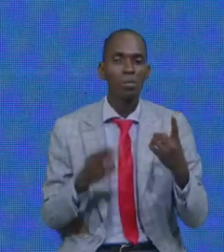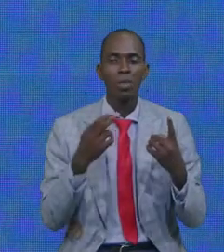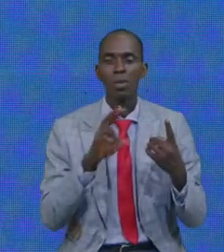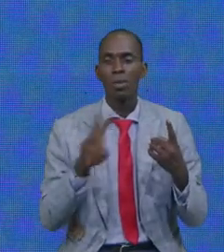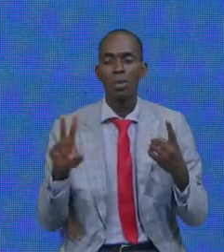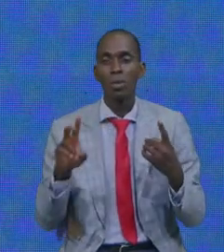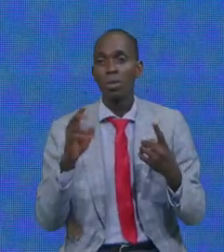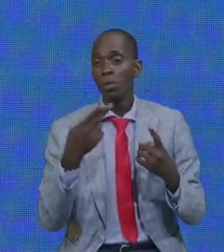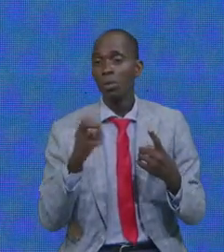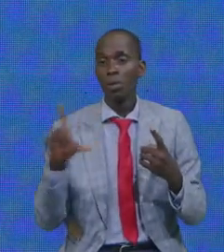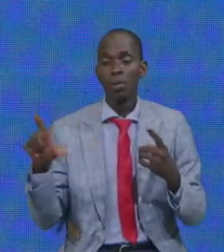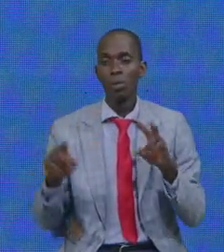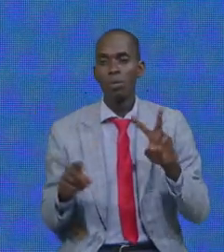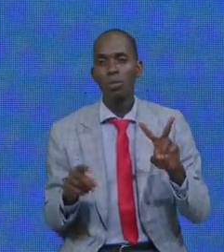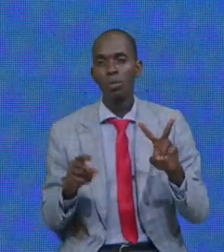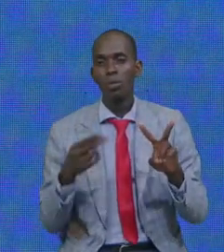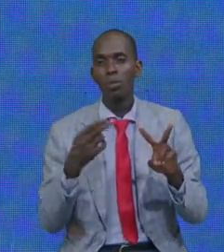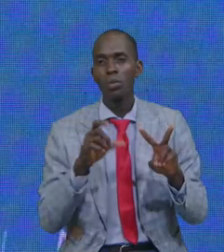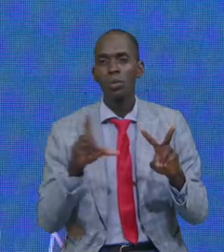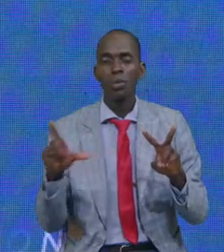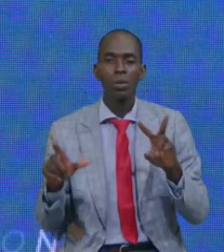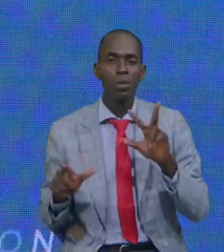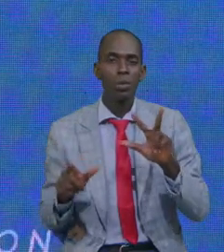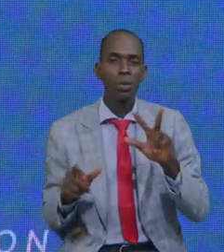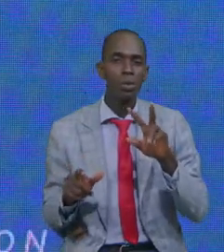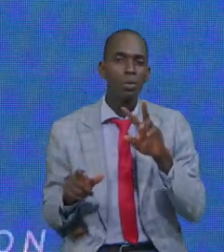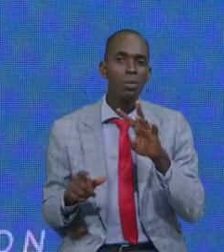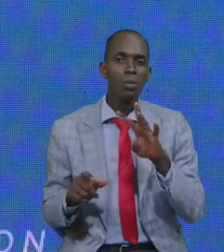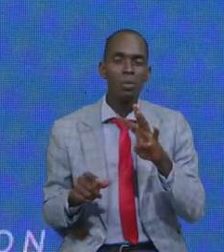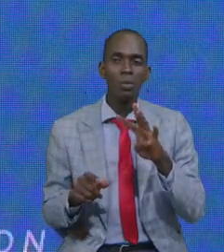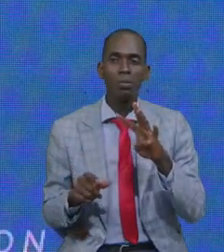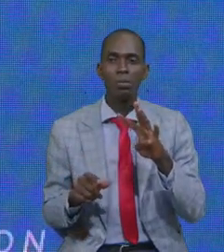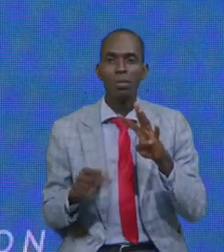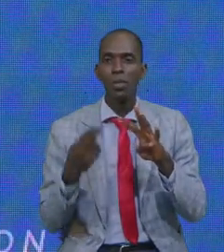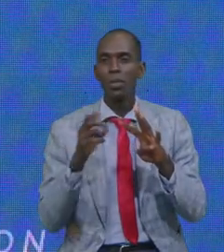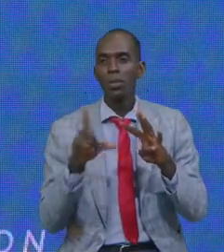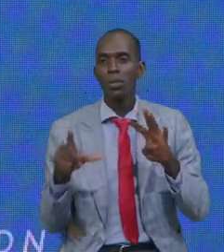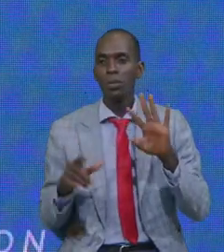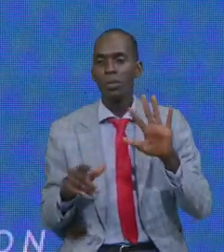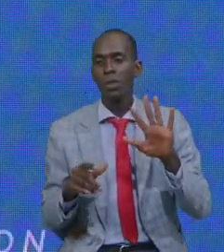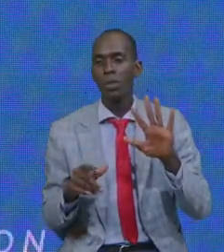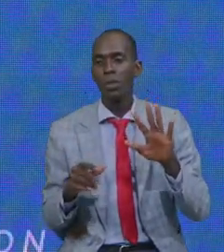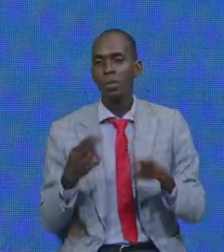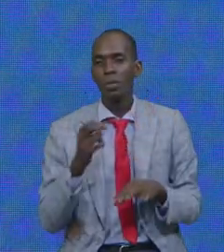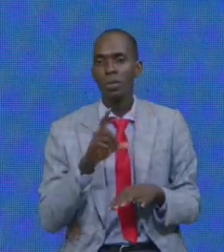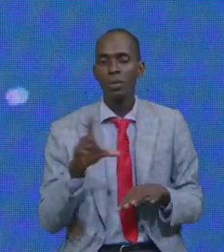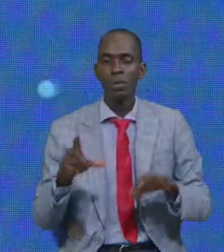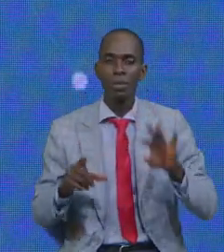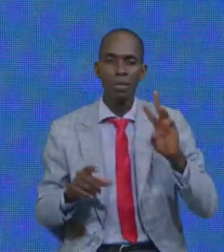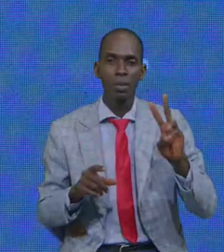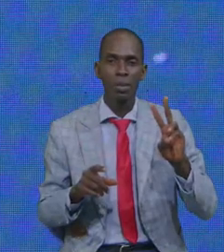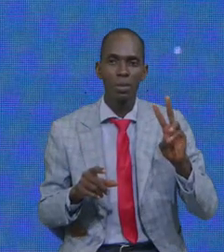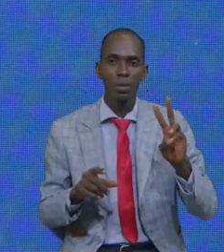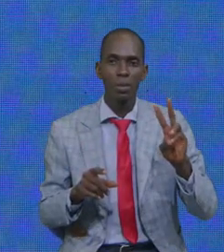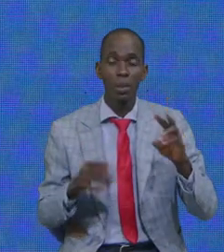three, four, right, five, six. Now